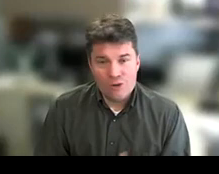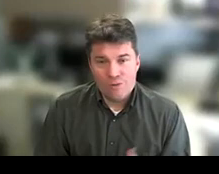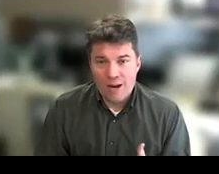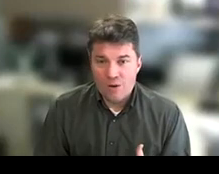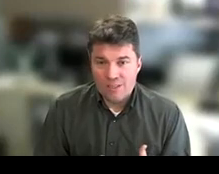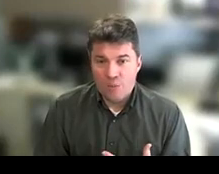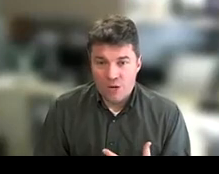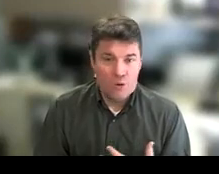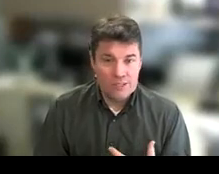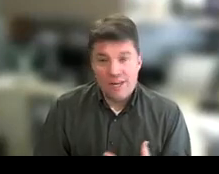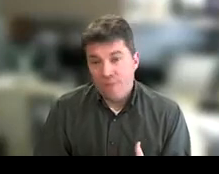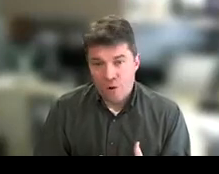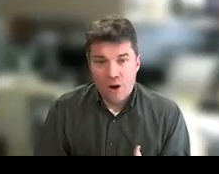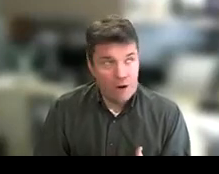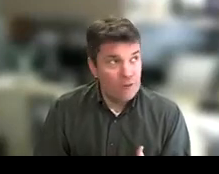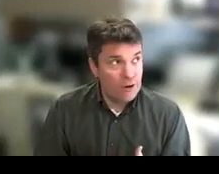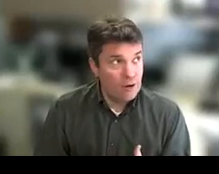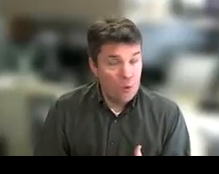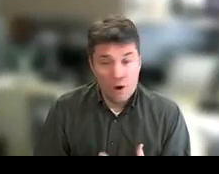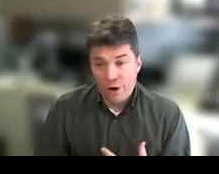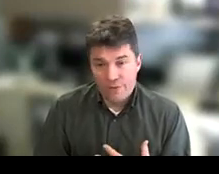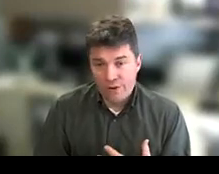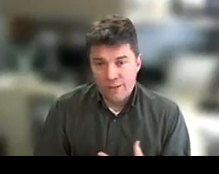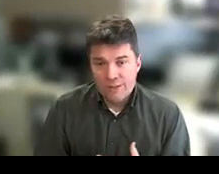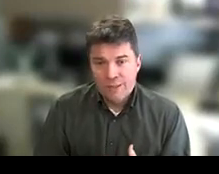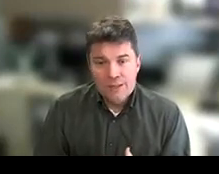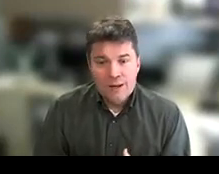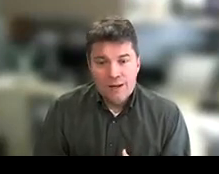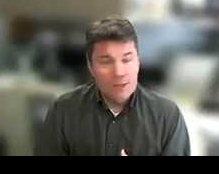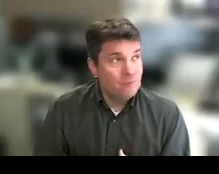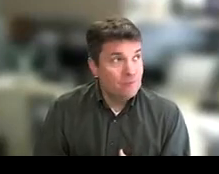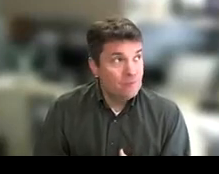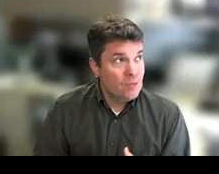the appropriate term now is someone who is deaf or hard of hearing